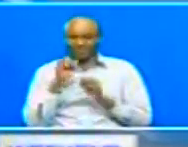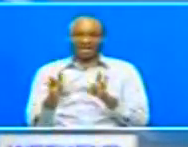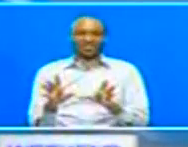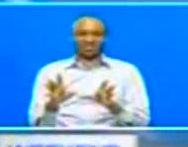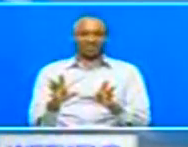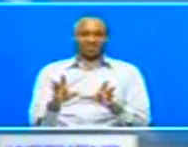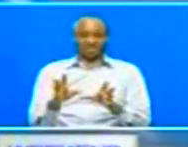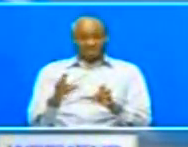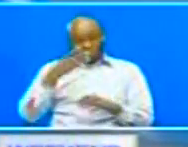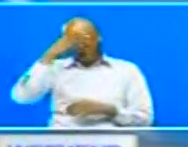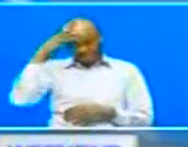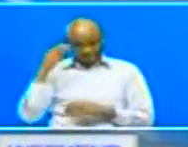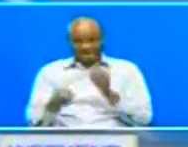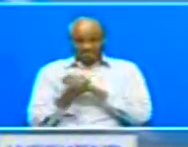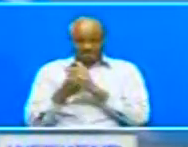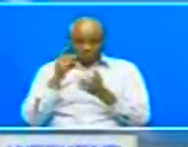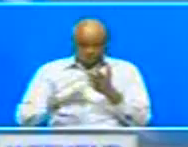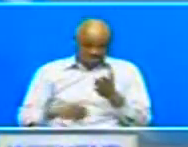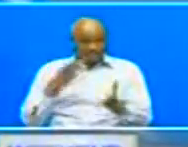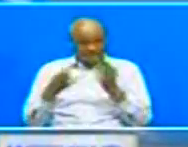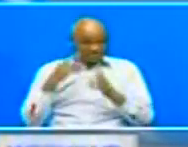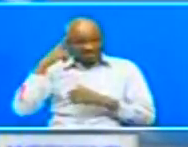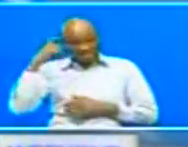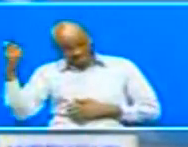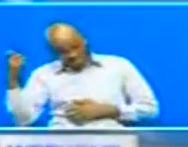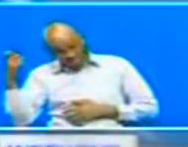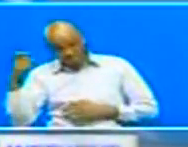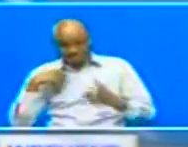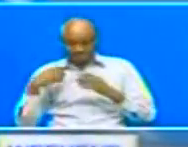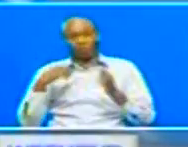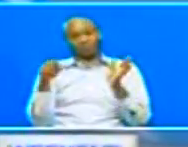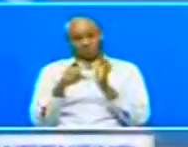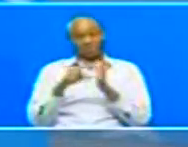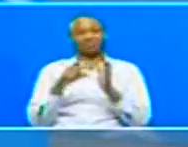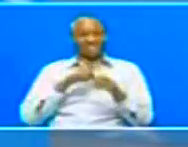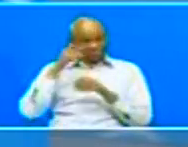dreaming. Wilson Burrow explains why dreams can get most dreamers in trouble.